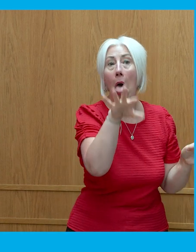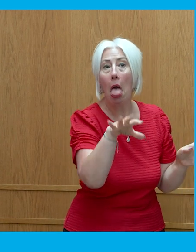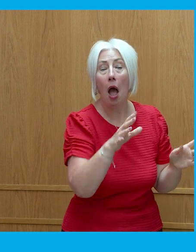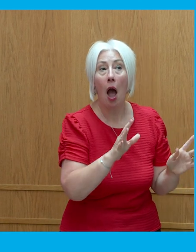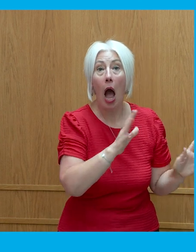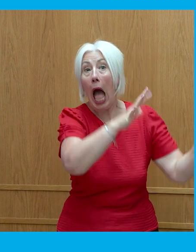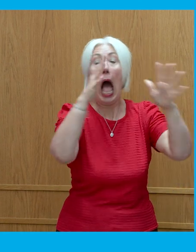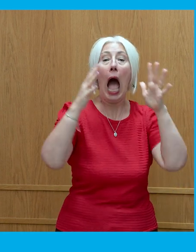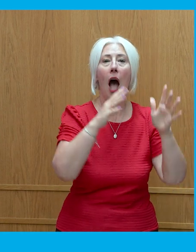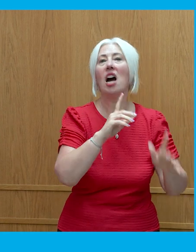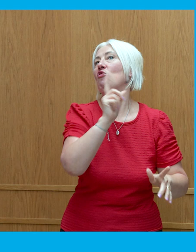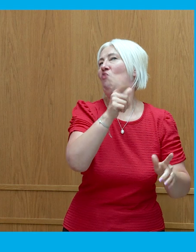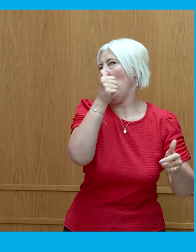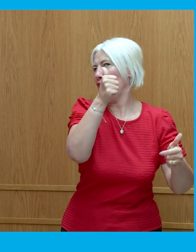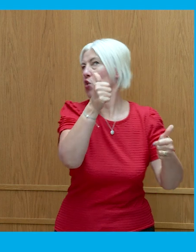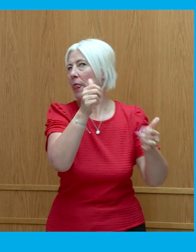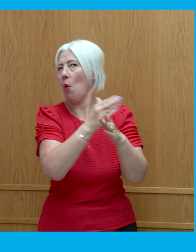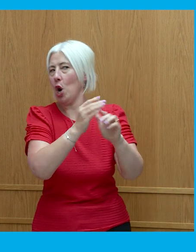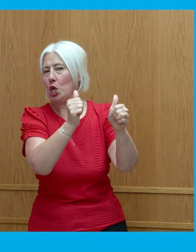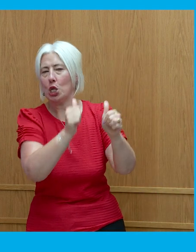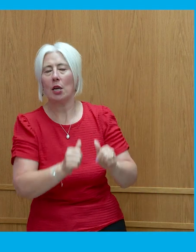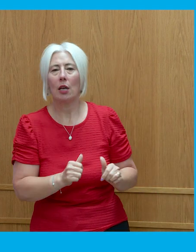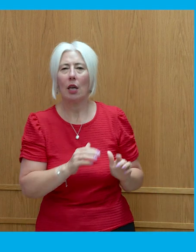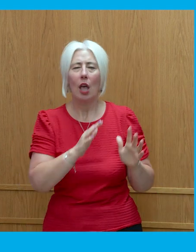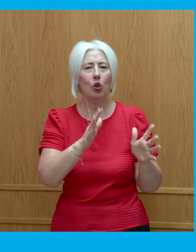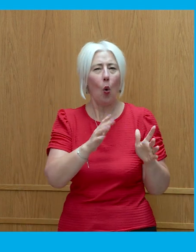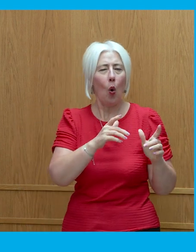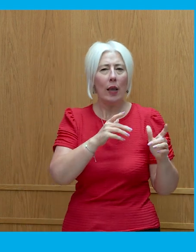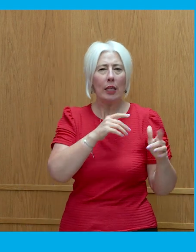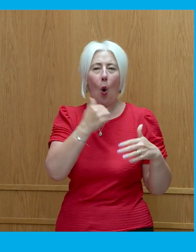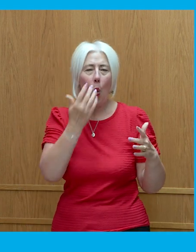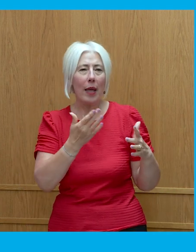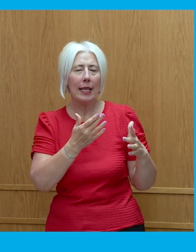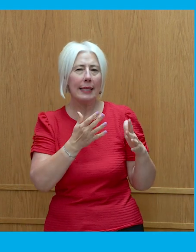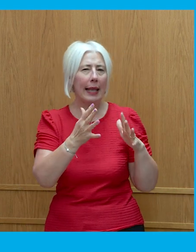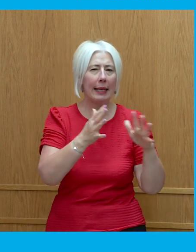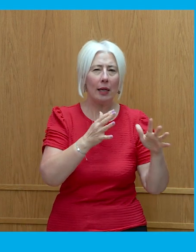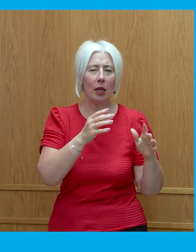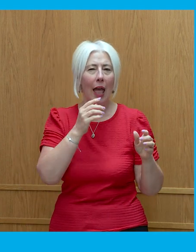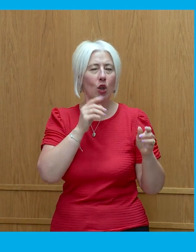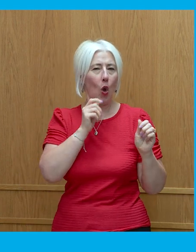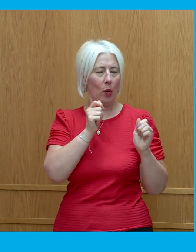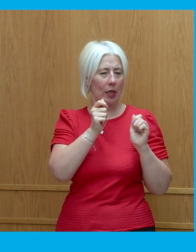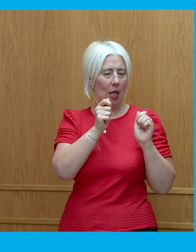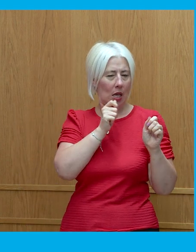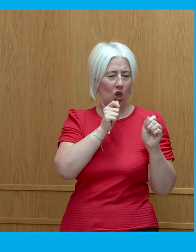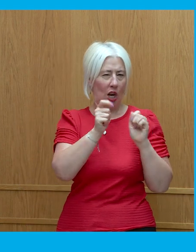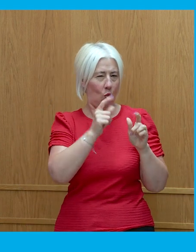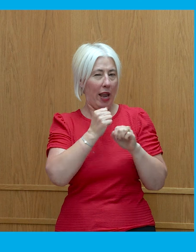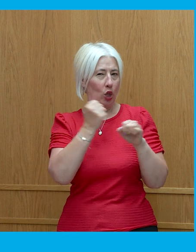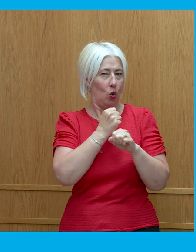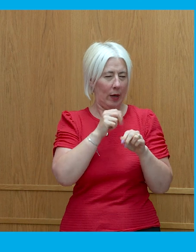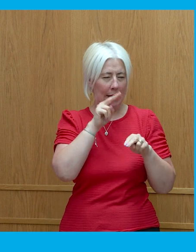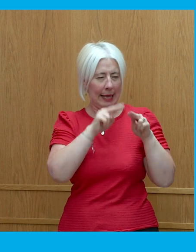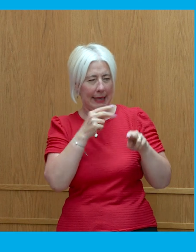applause lines. He's like, ah, that's a good one. And so he's constantly sort of like reassessing what he's doing and